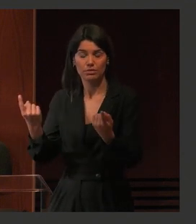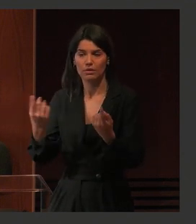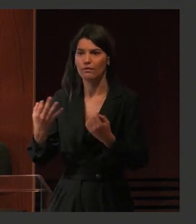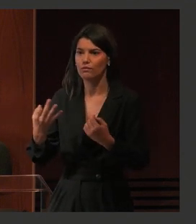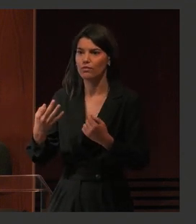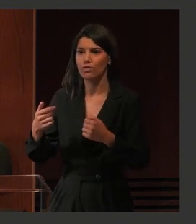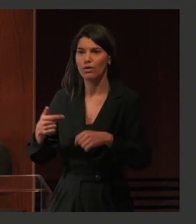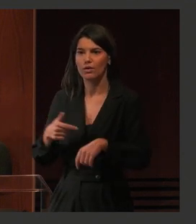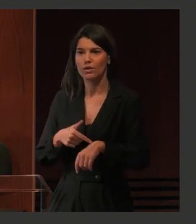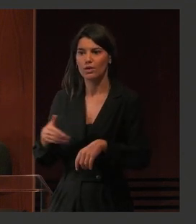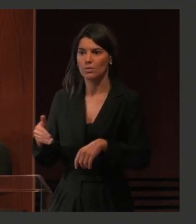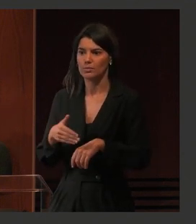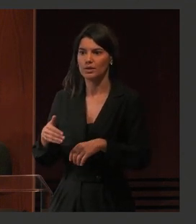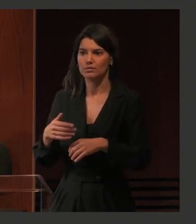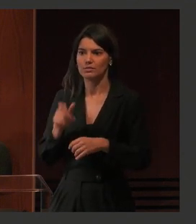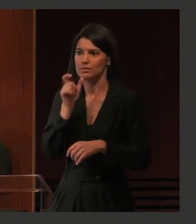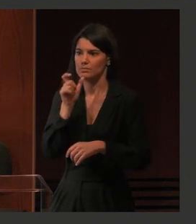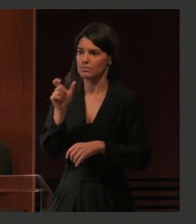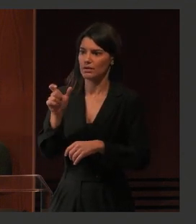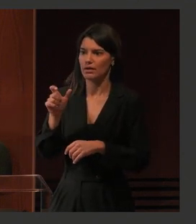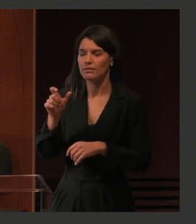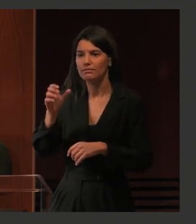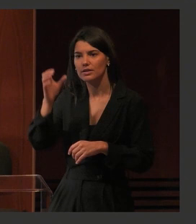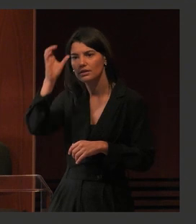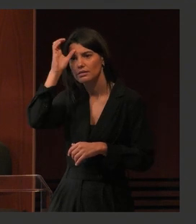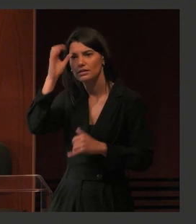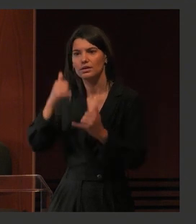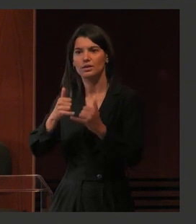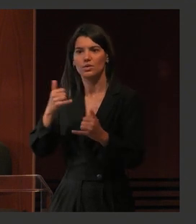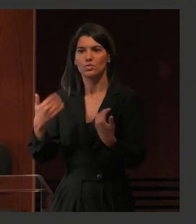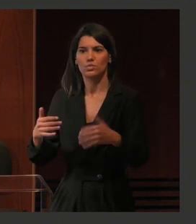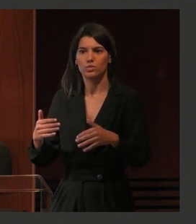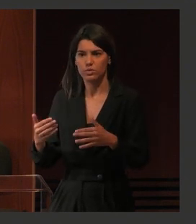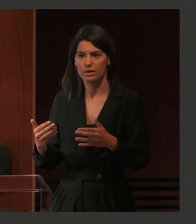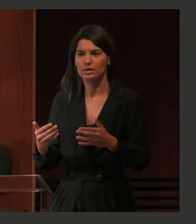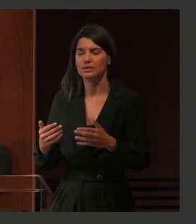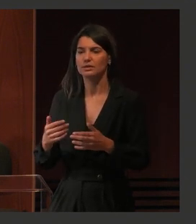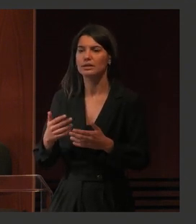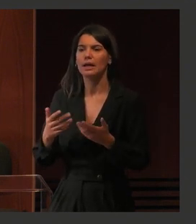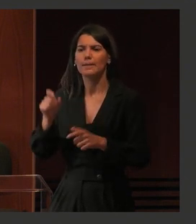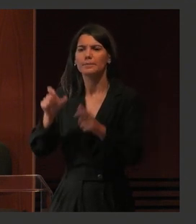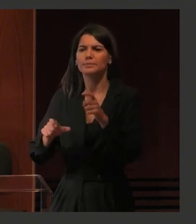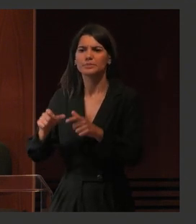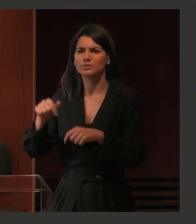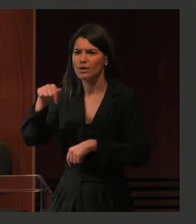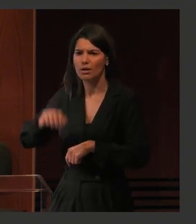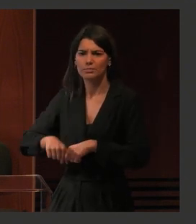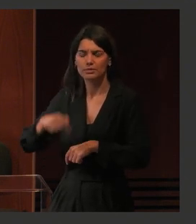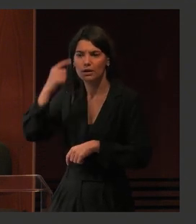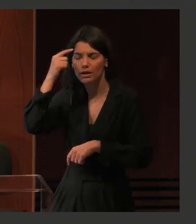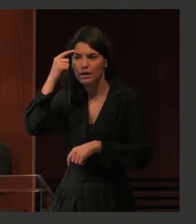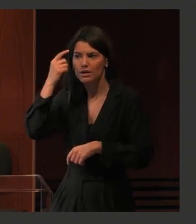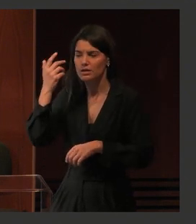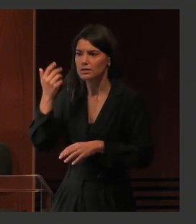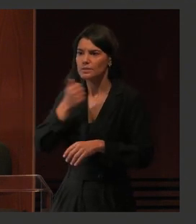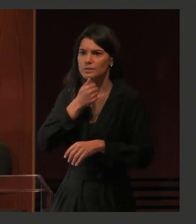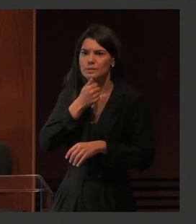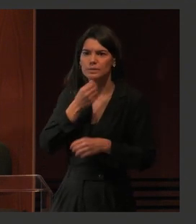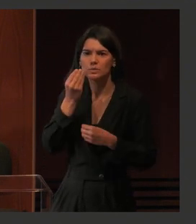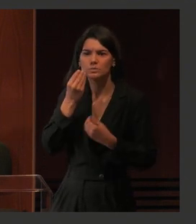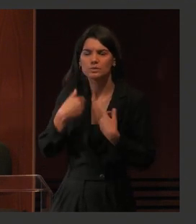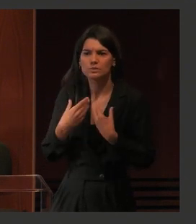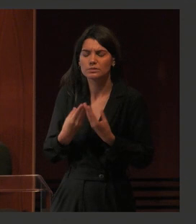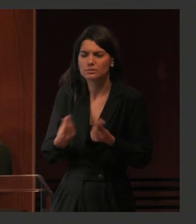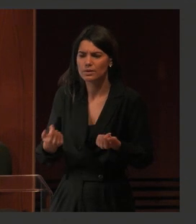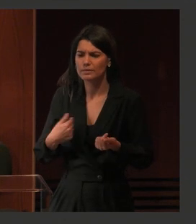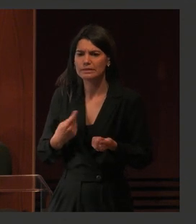was also coming out, well, what is this? How are we going to deal with it? How do teachers recognize that the works that they